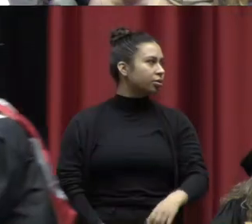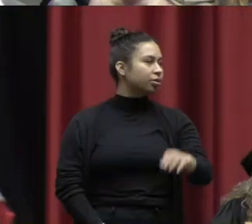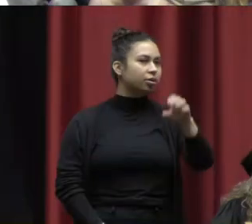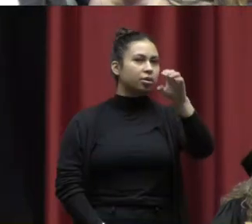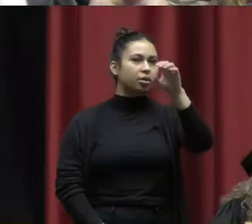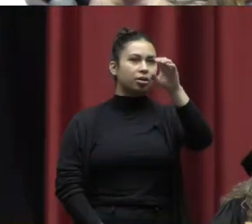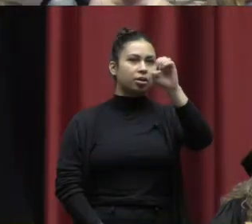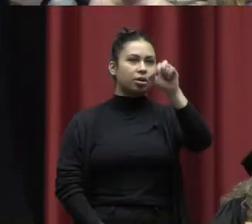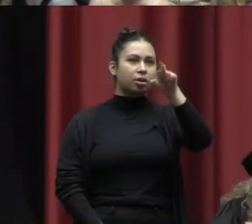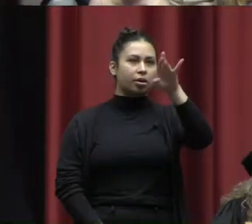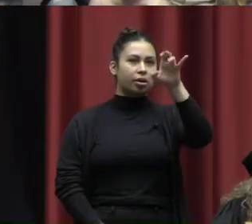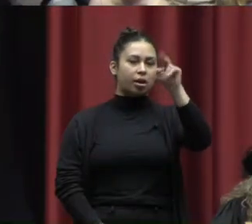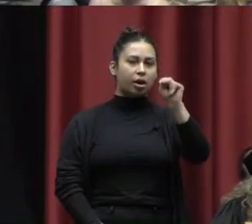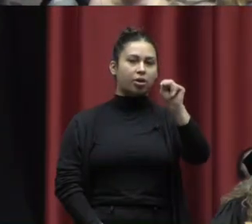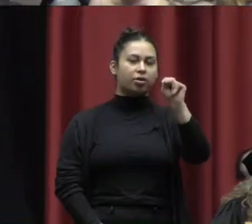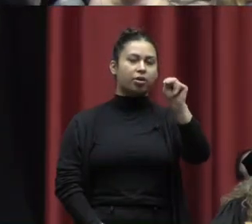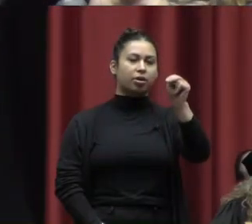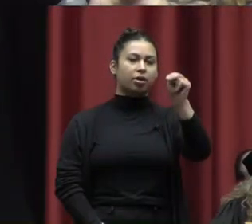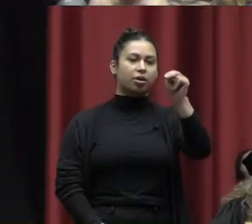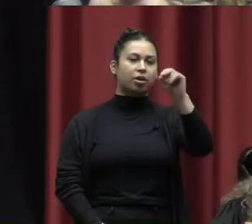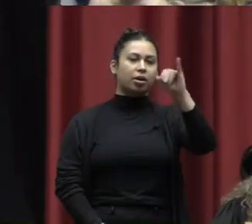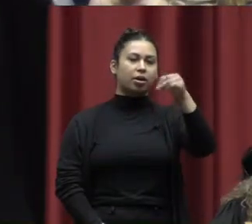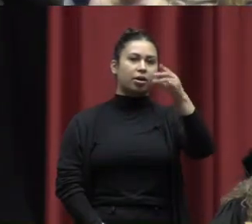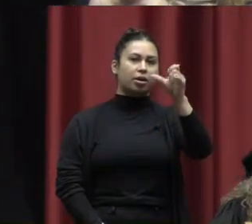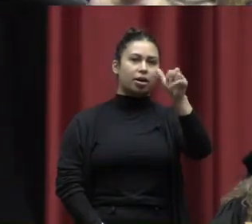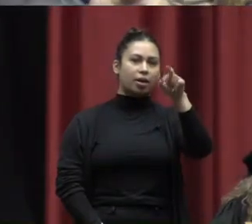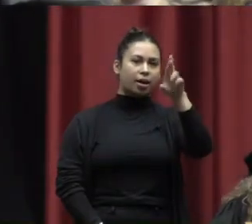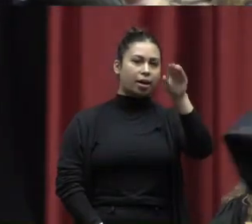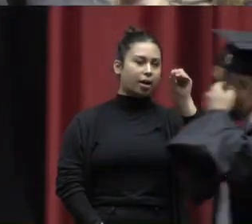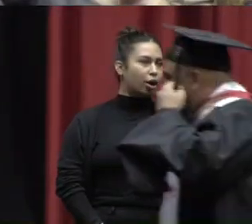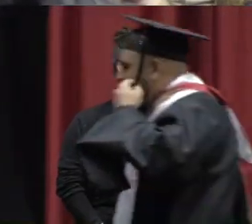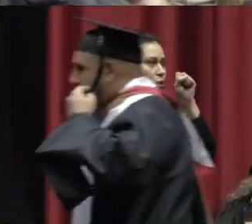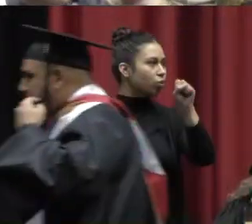Aaron Gallegos.